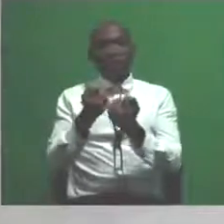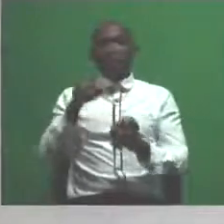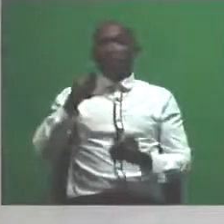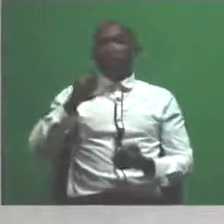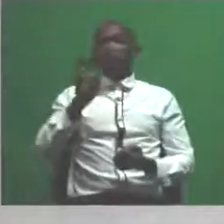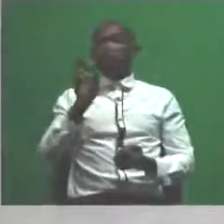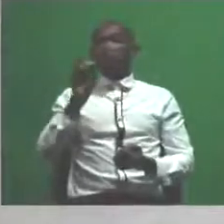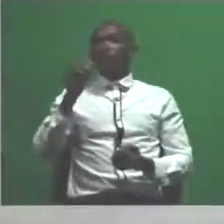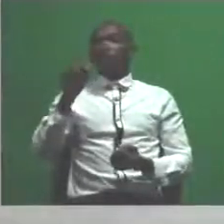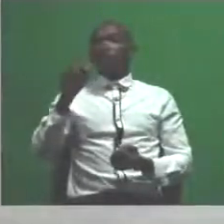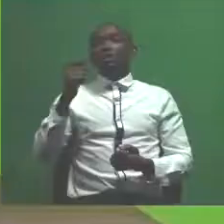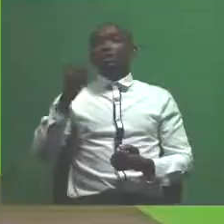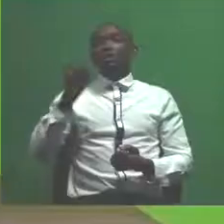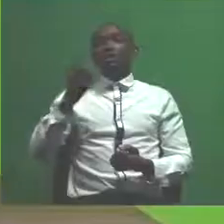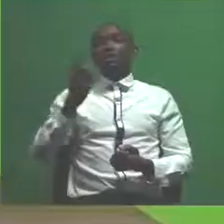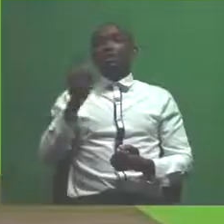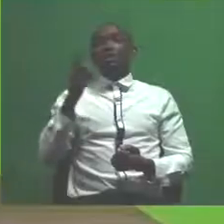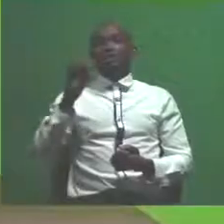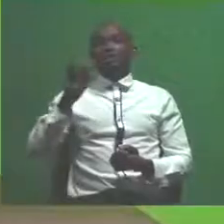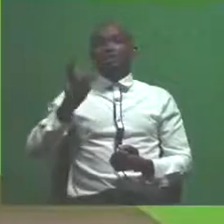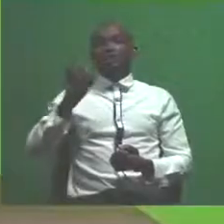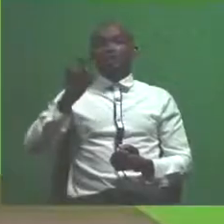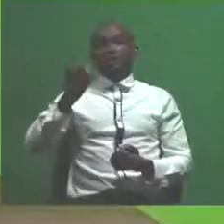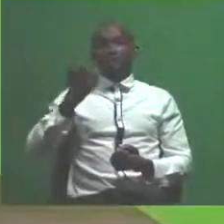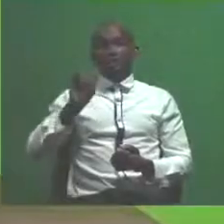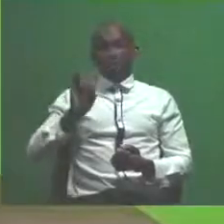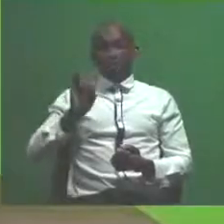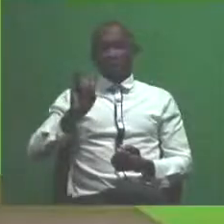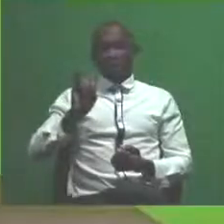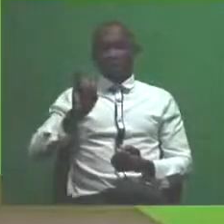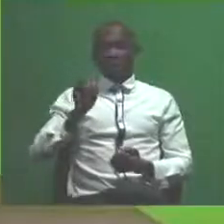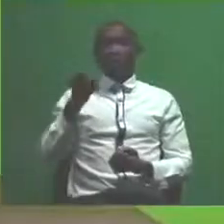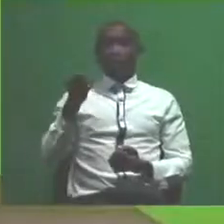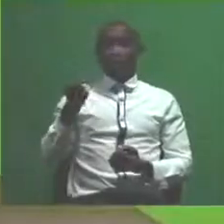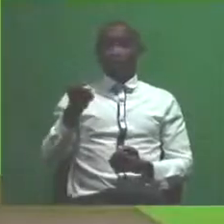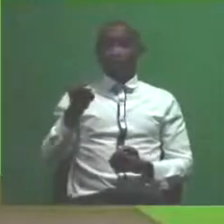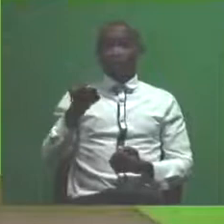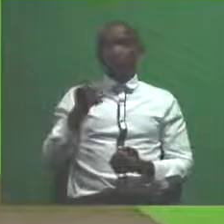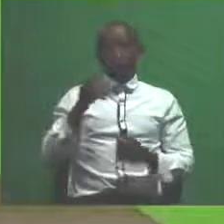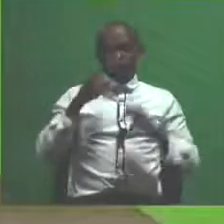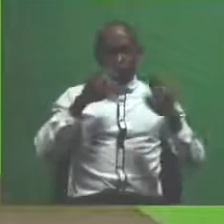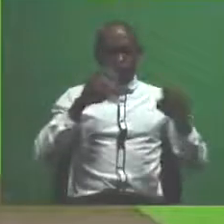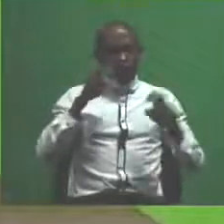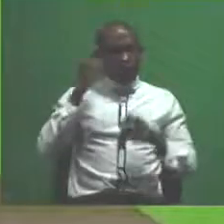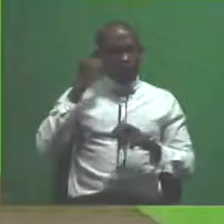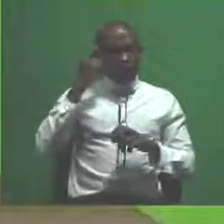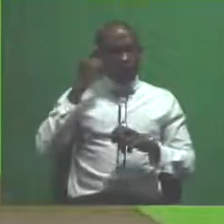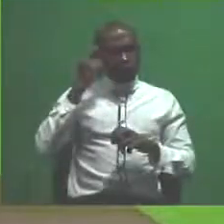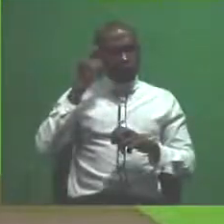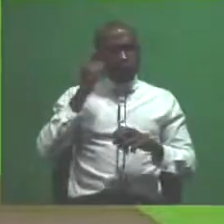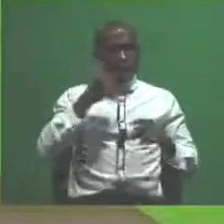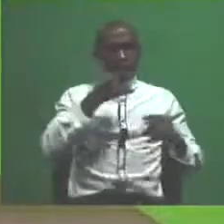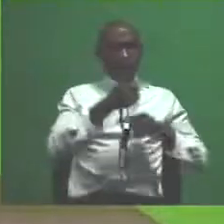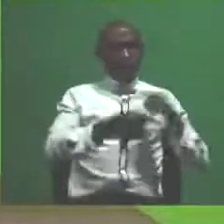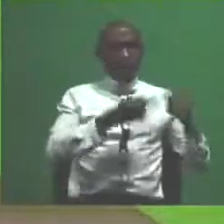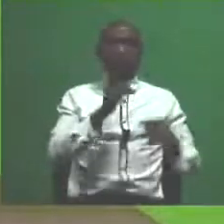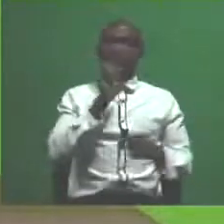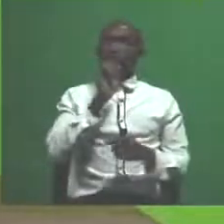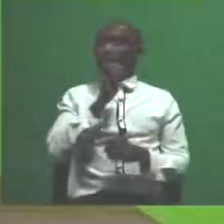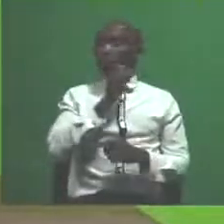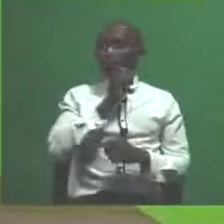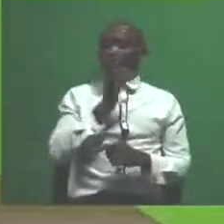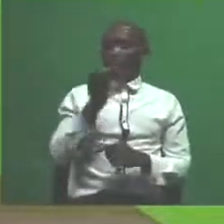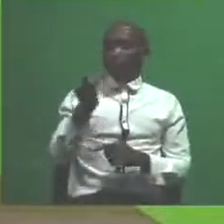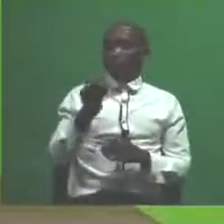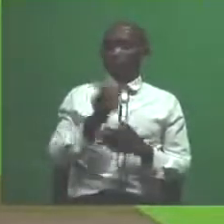Now, look at here. Observe carefully what I'm doing, and then you're going to answer me.